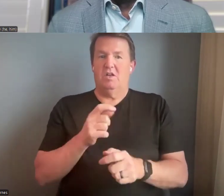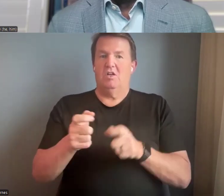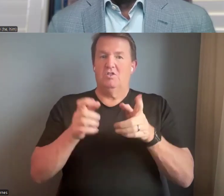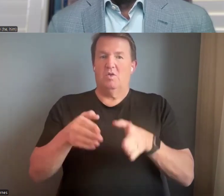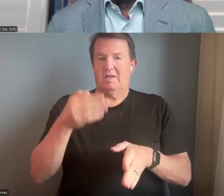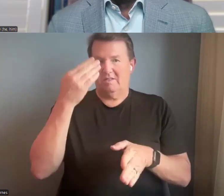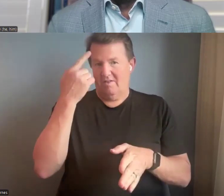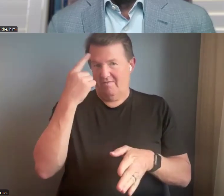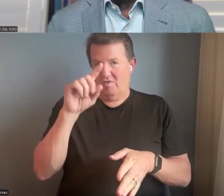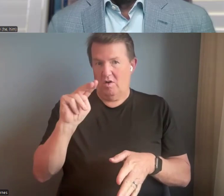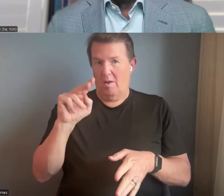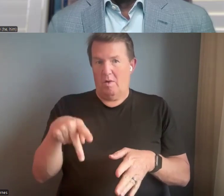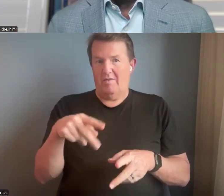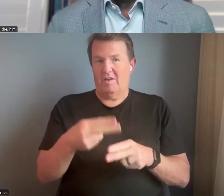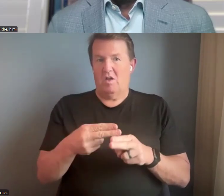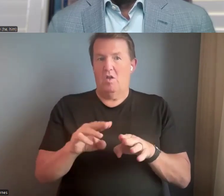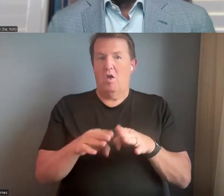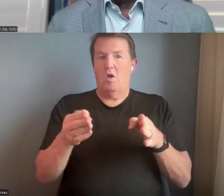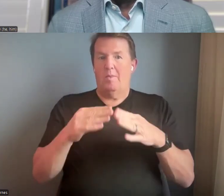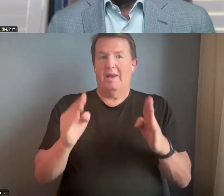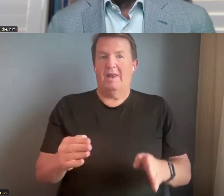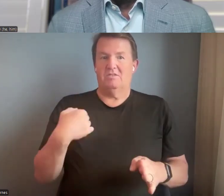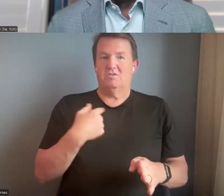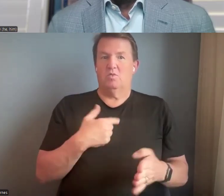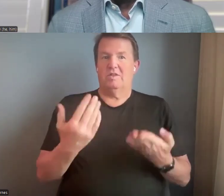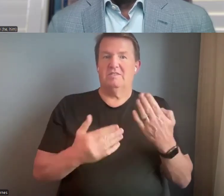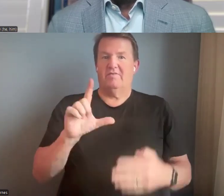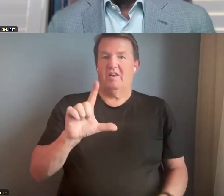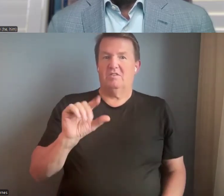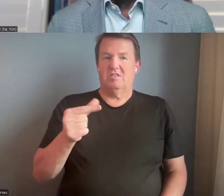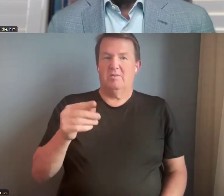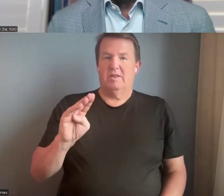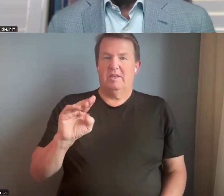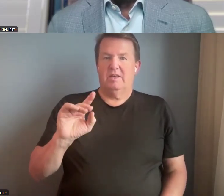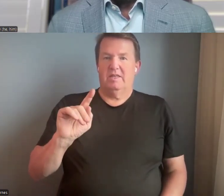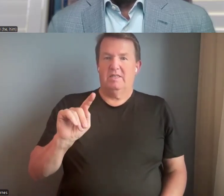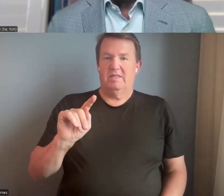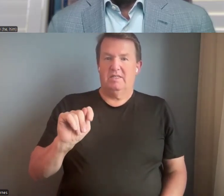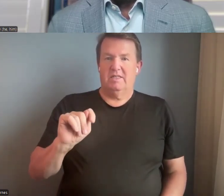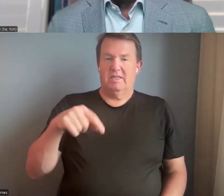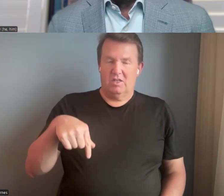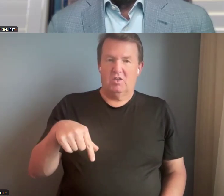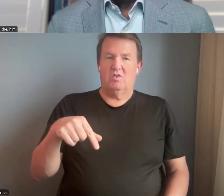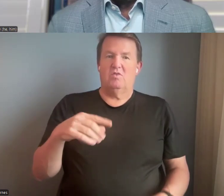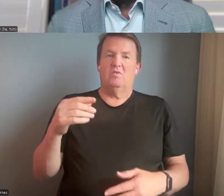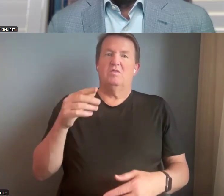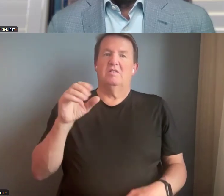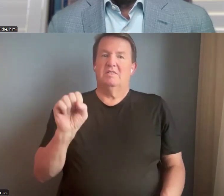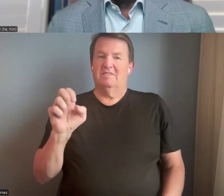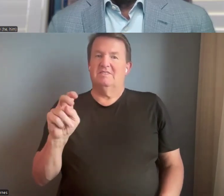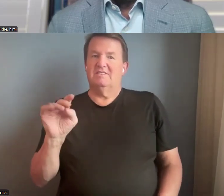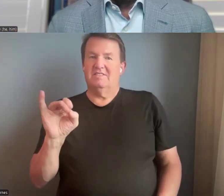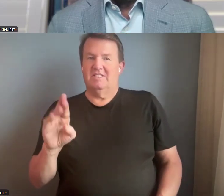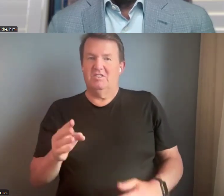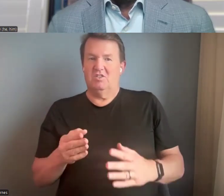Francisco called Open House. We serve LGBTQ seniors and older adults. We do that through our senior center,